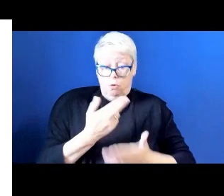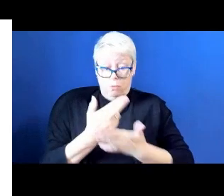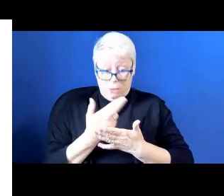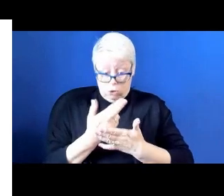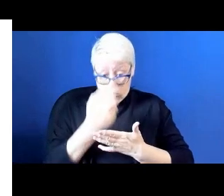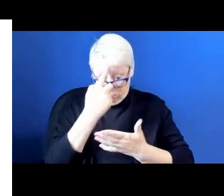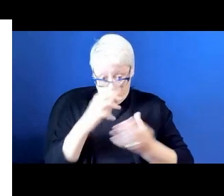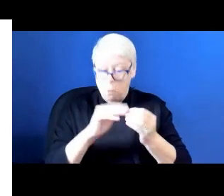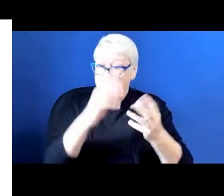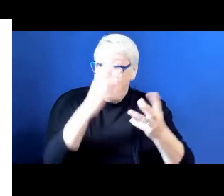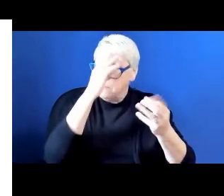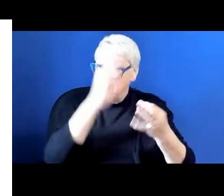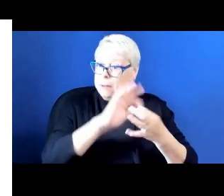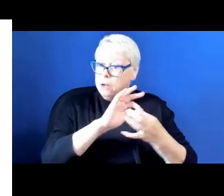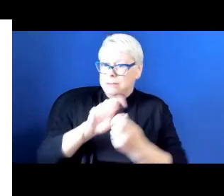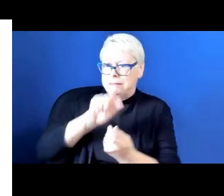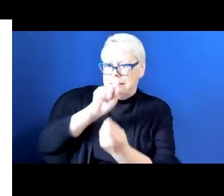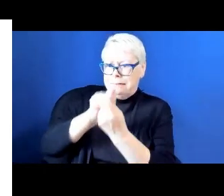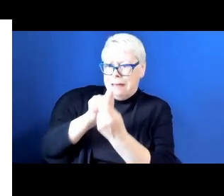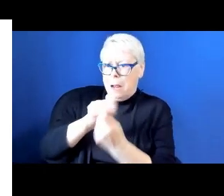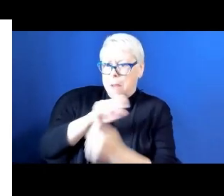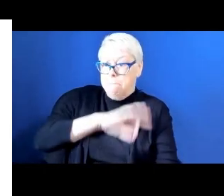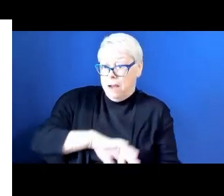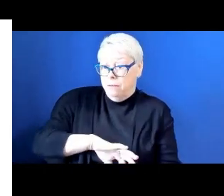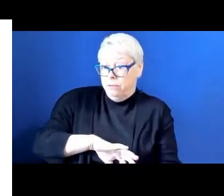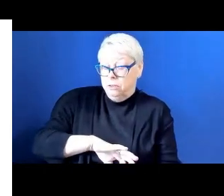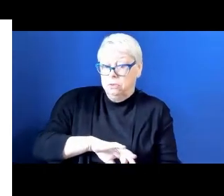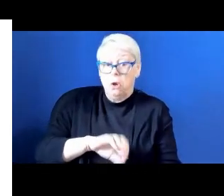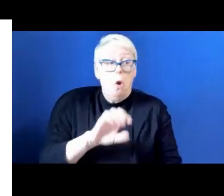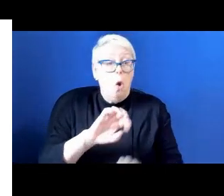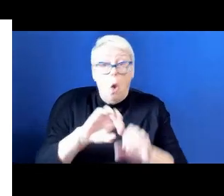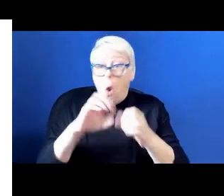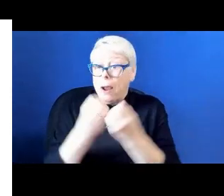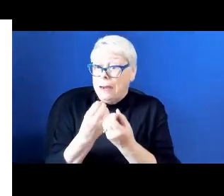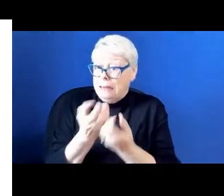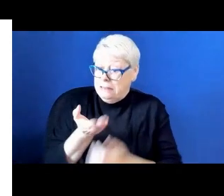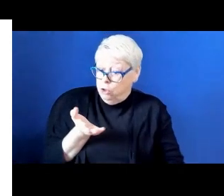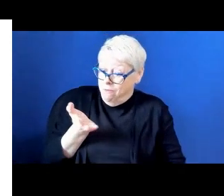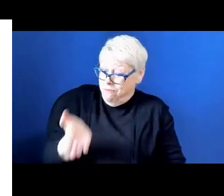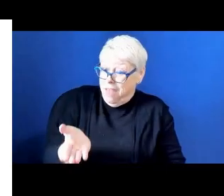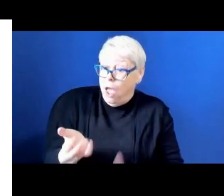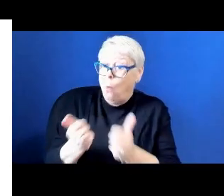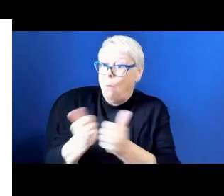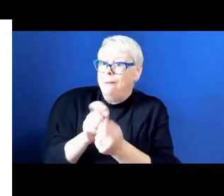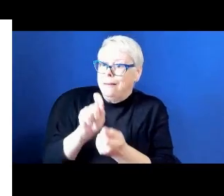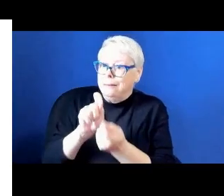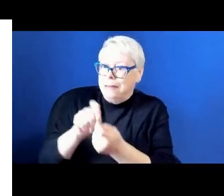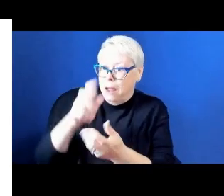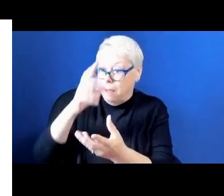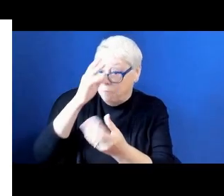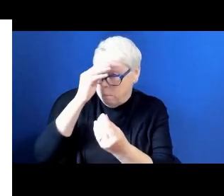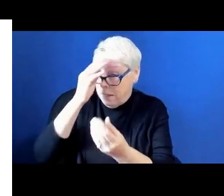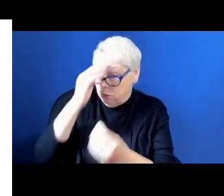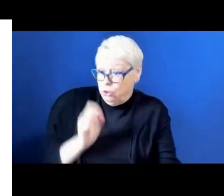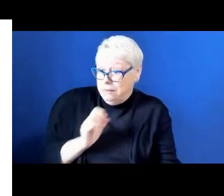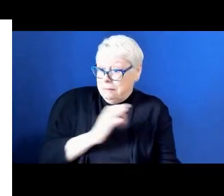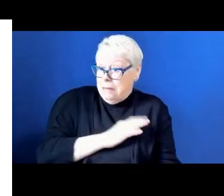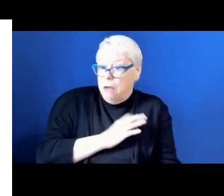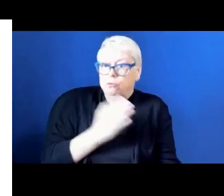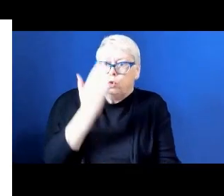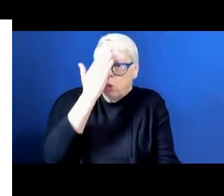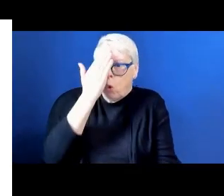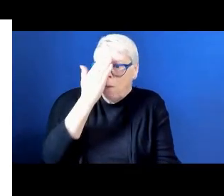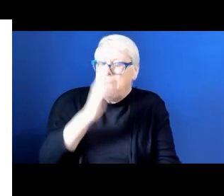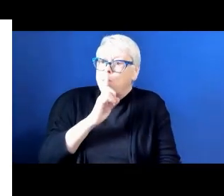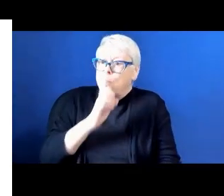about specific benefits, or some organizations included in their onboarding for staff to learn about common benefits.